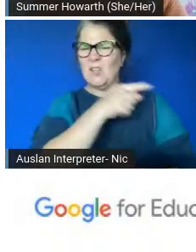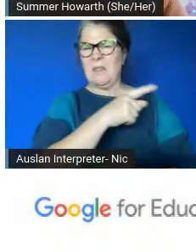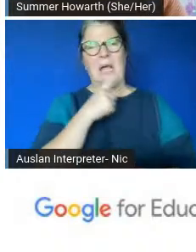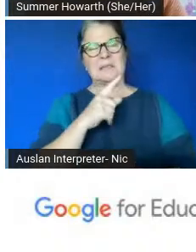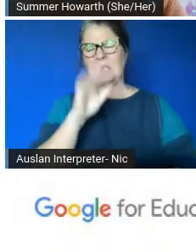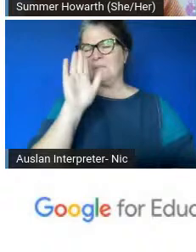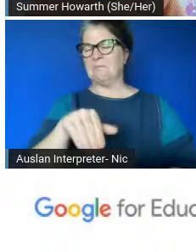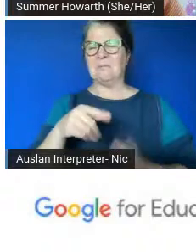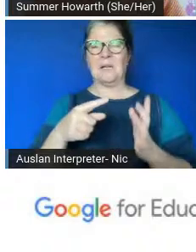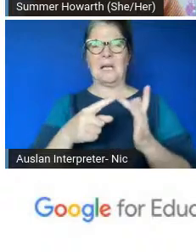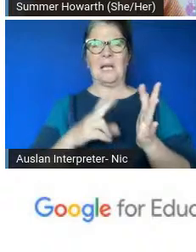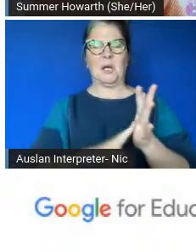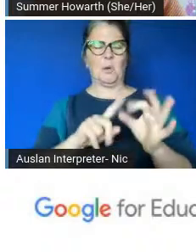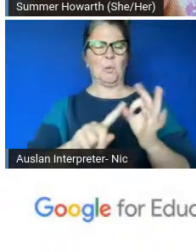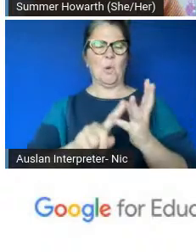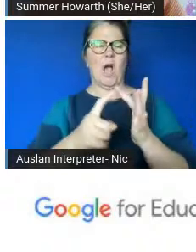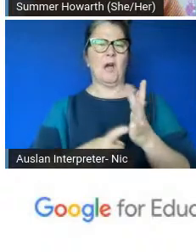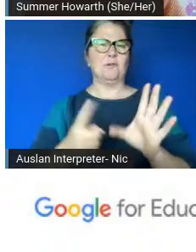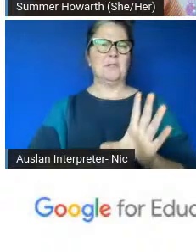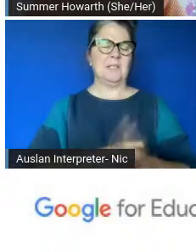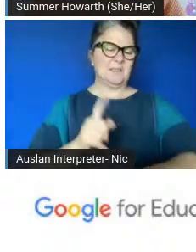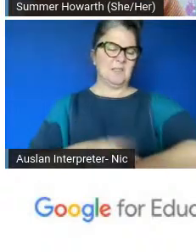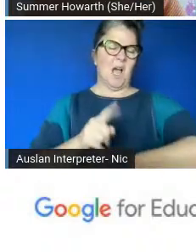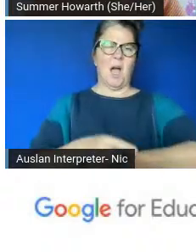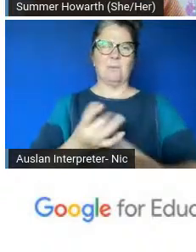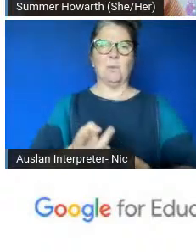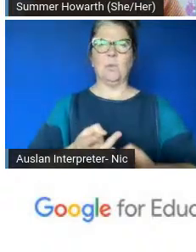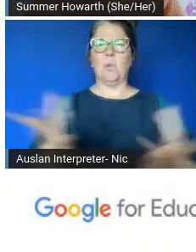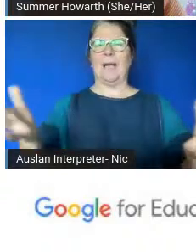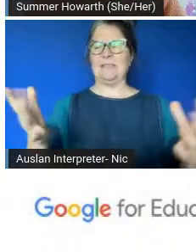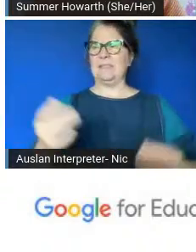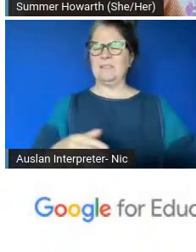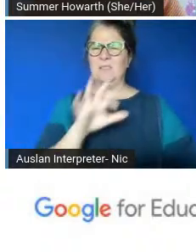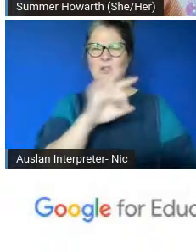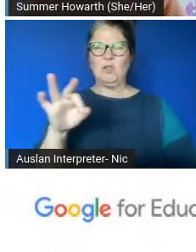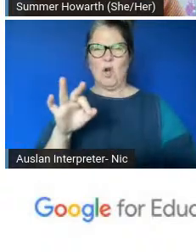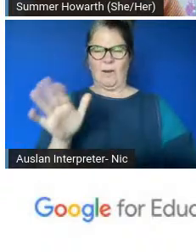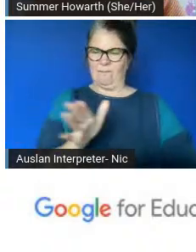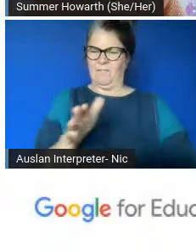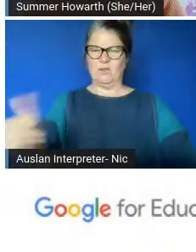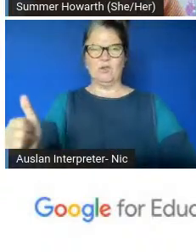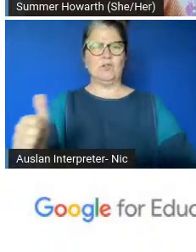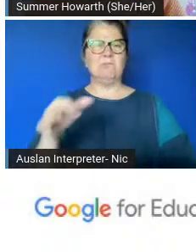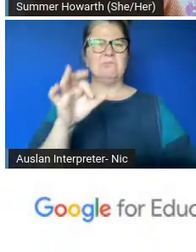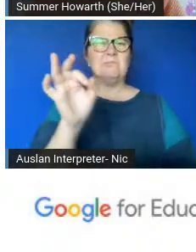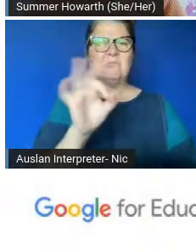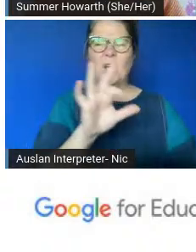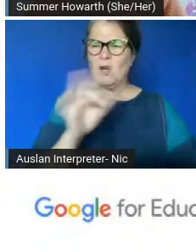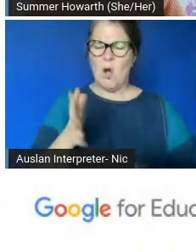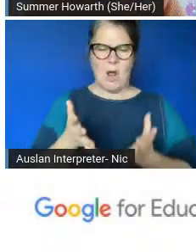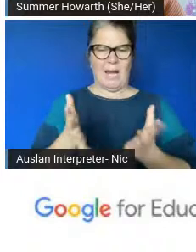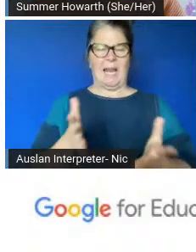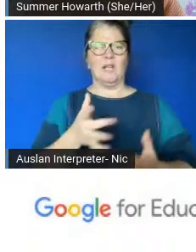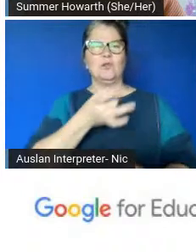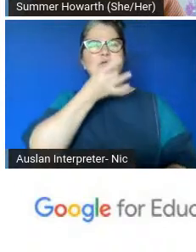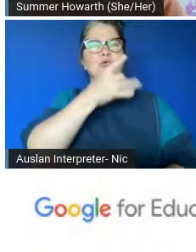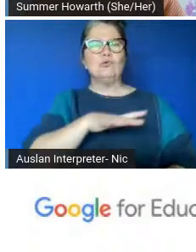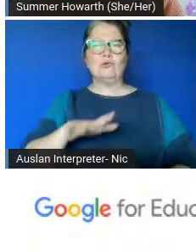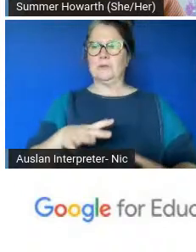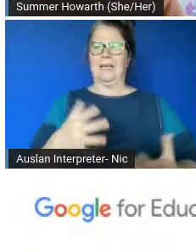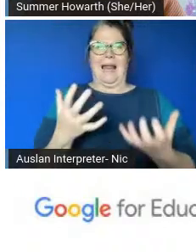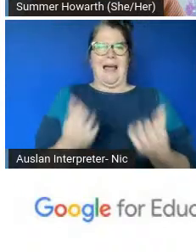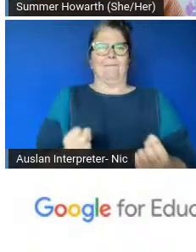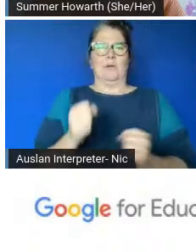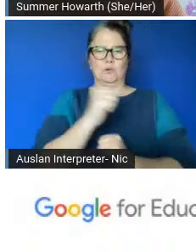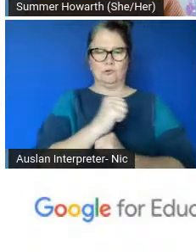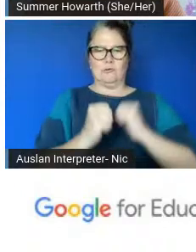it's inefficient, it doesn't allow children to be, it doesn't give them structure, it doesn't help